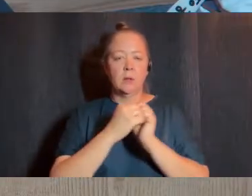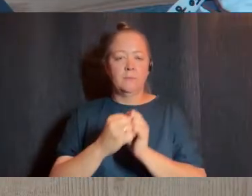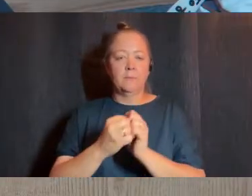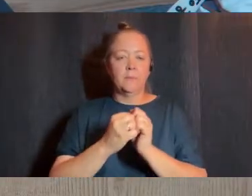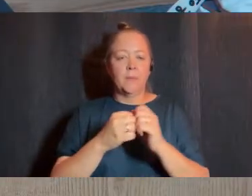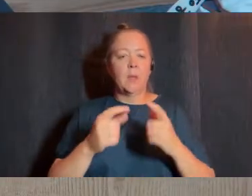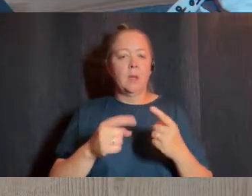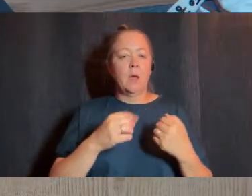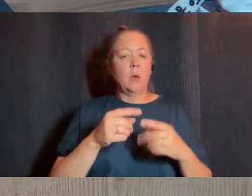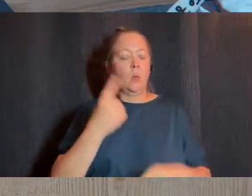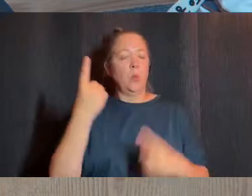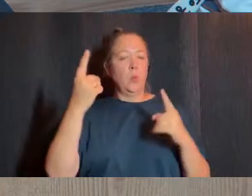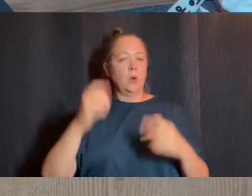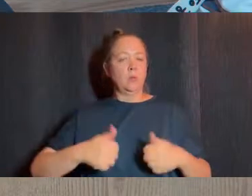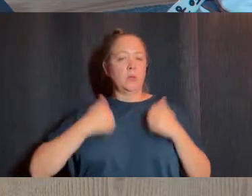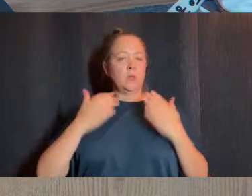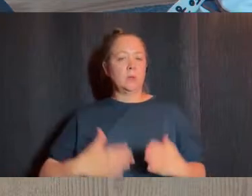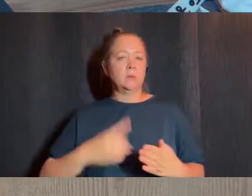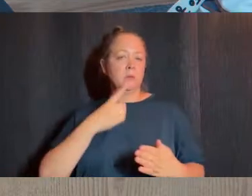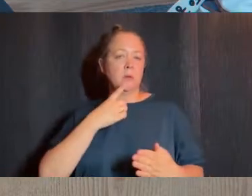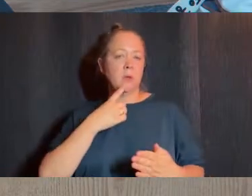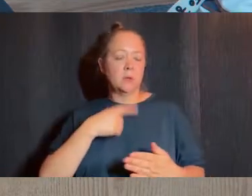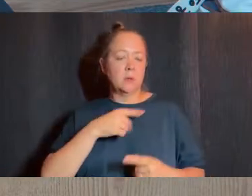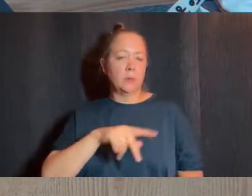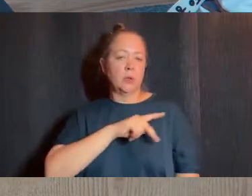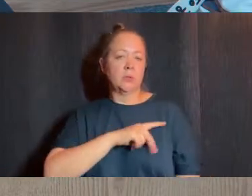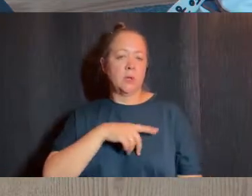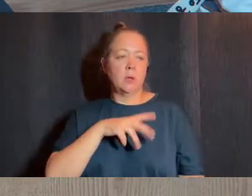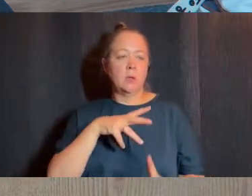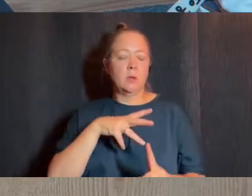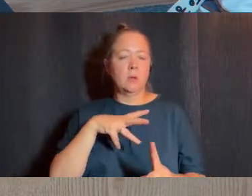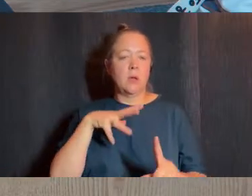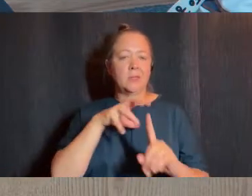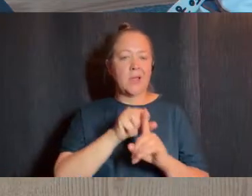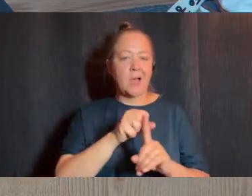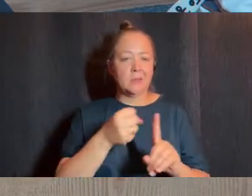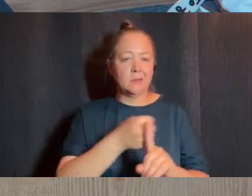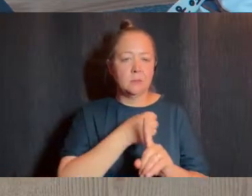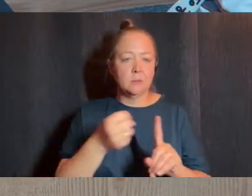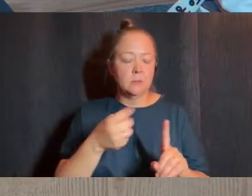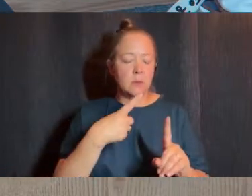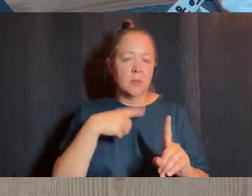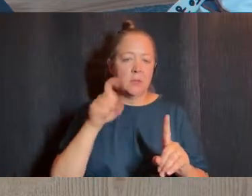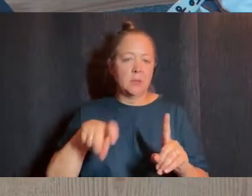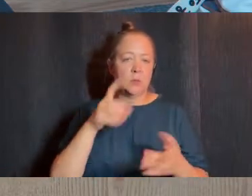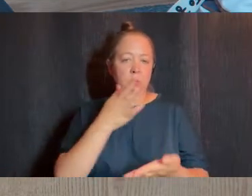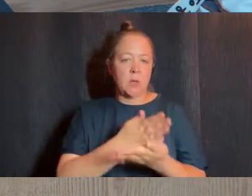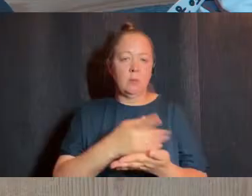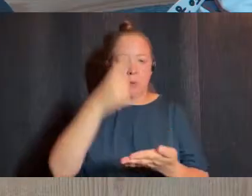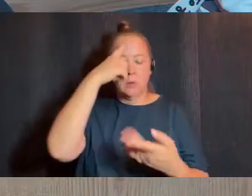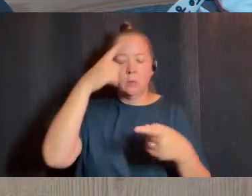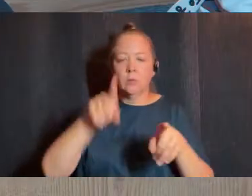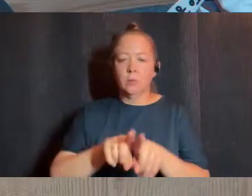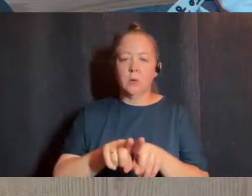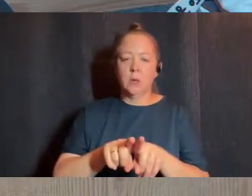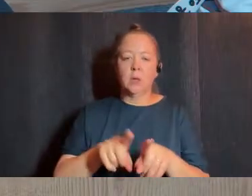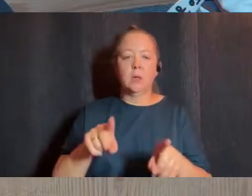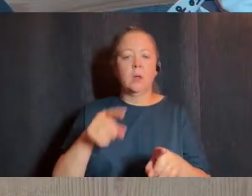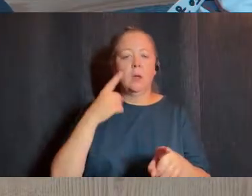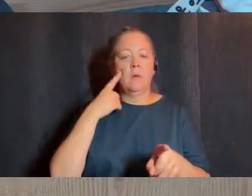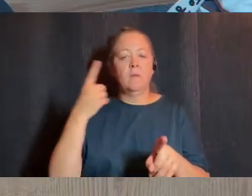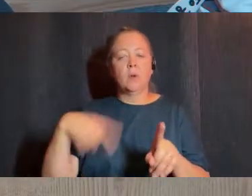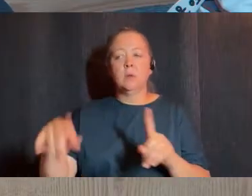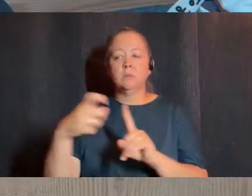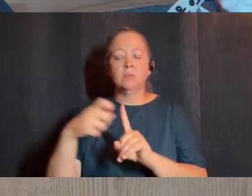agree. So stop. The continued petty attacks are coming from a small group of people who've been the same ones that caused the issues